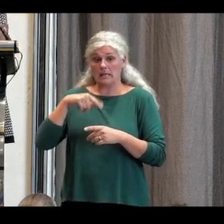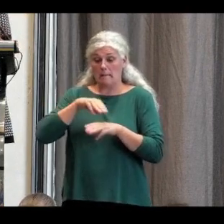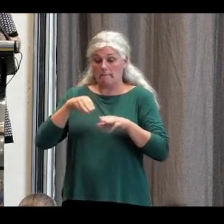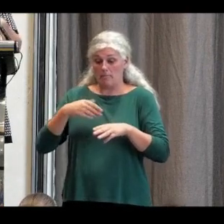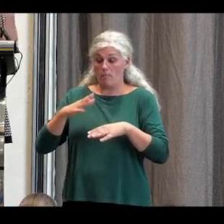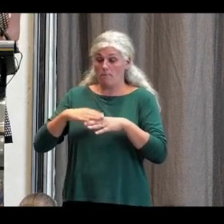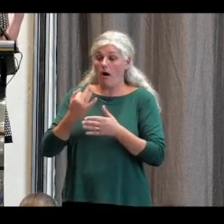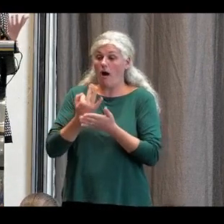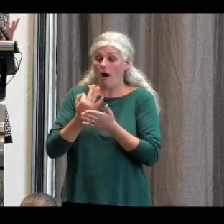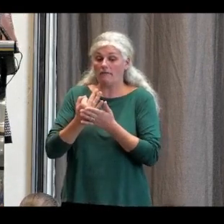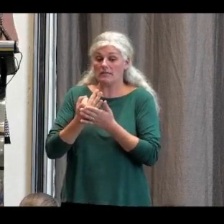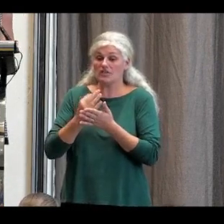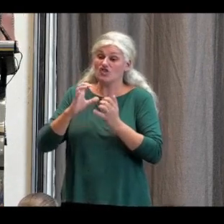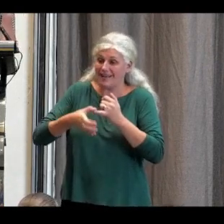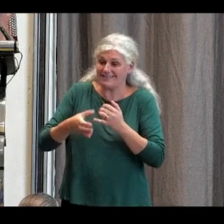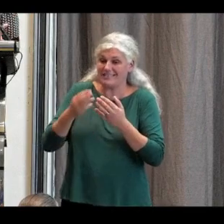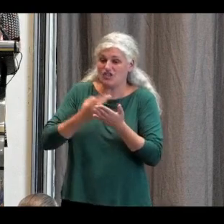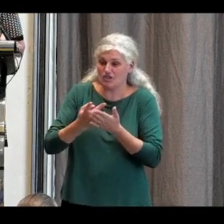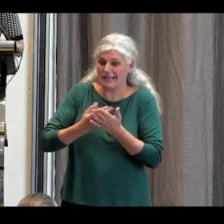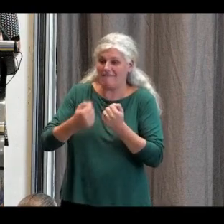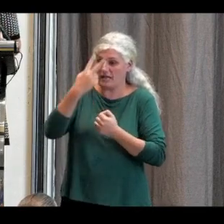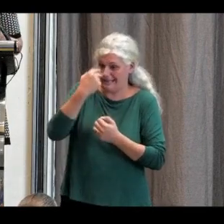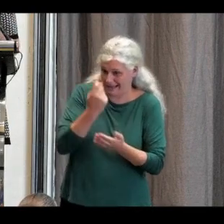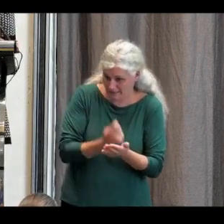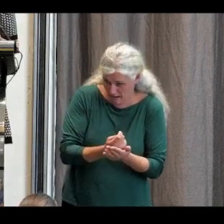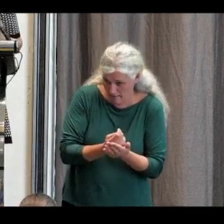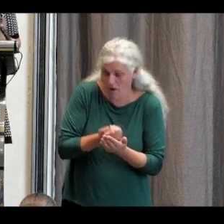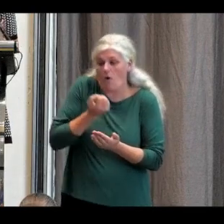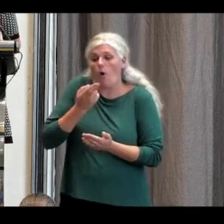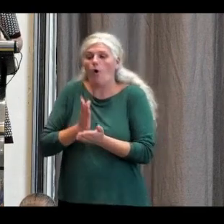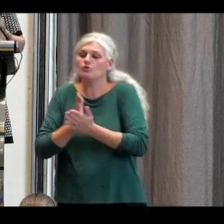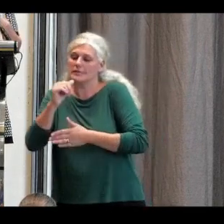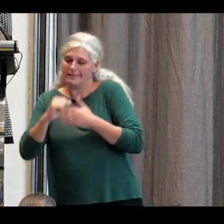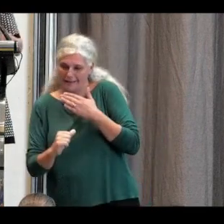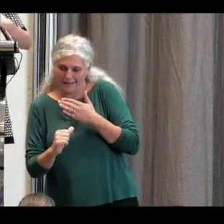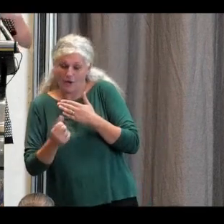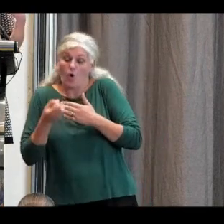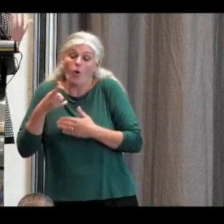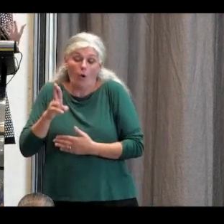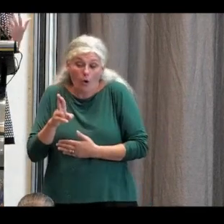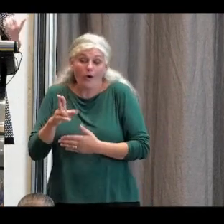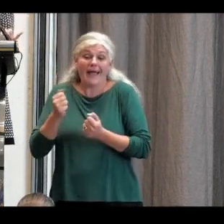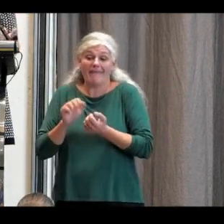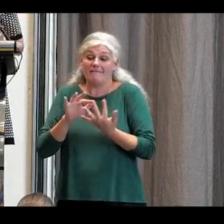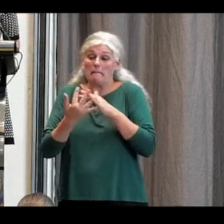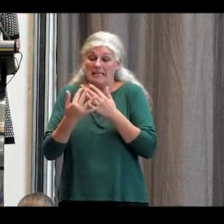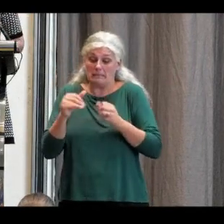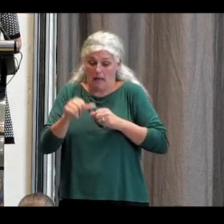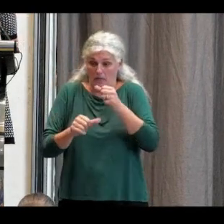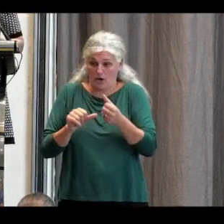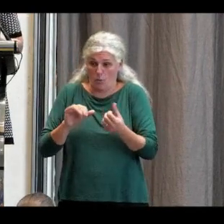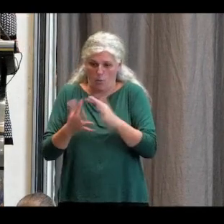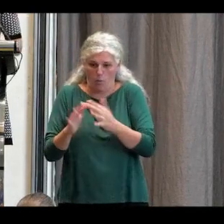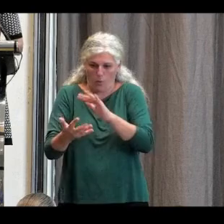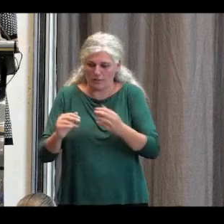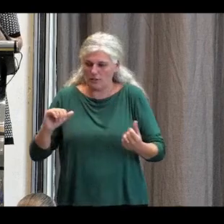have seizures, either only nocturnal seizures or during the day, or have a mixed pattern. So